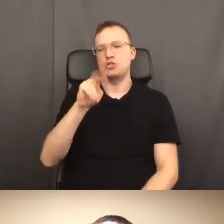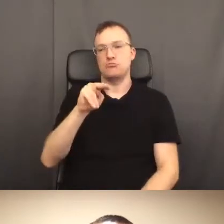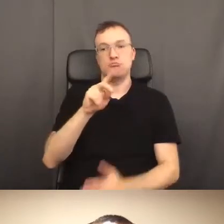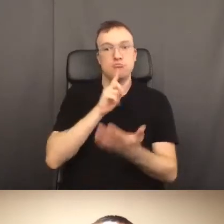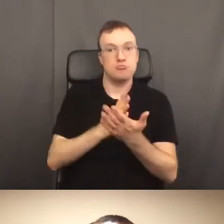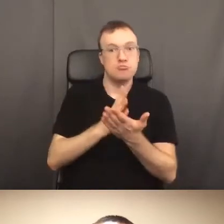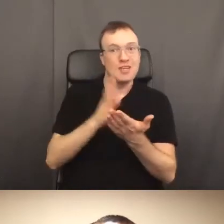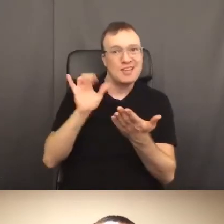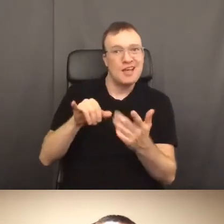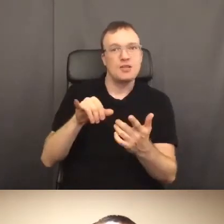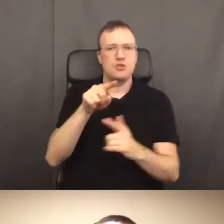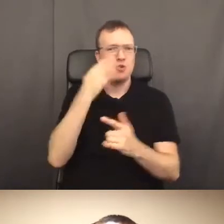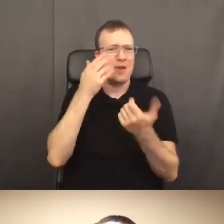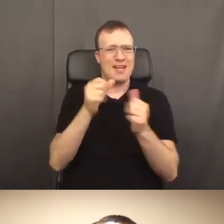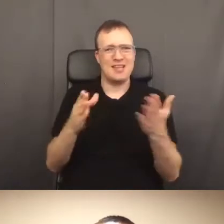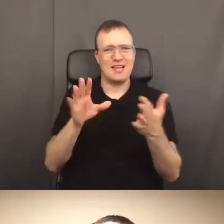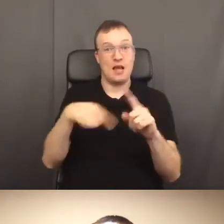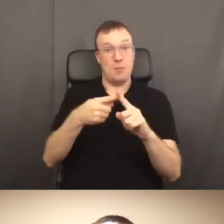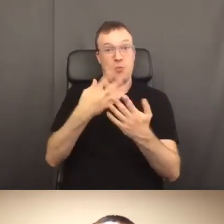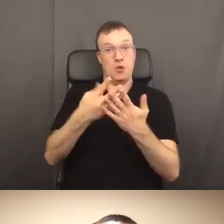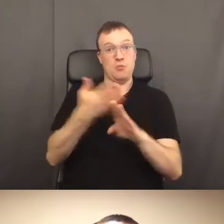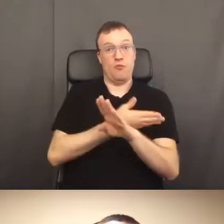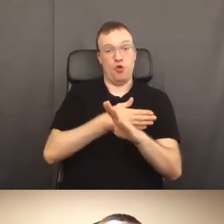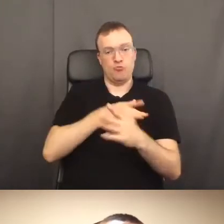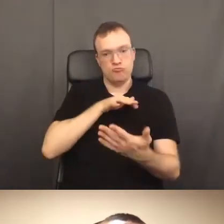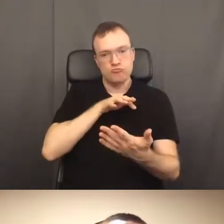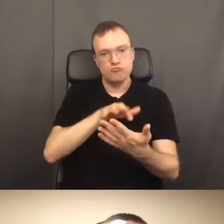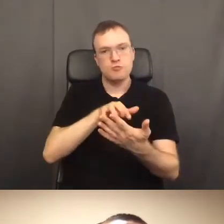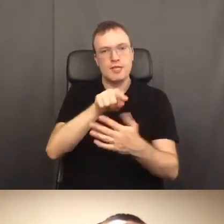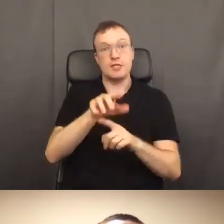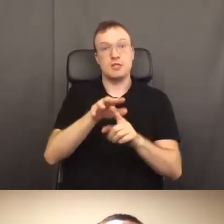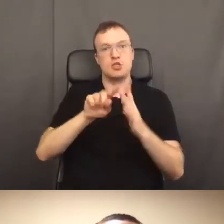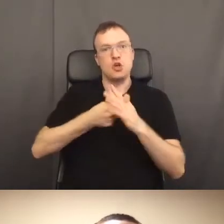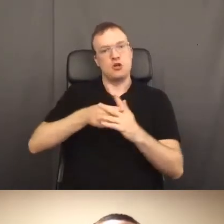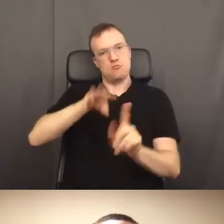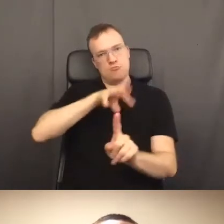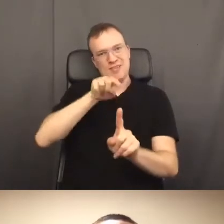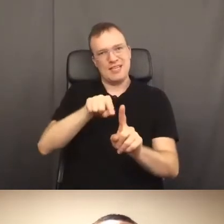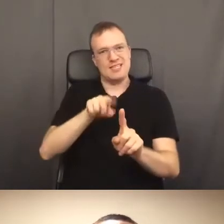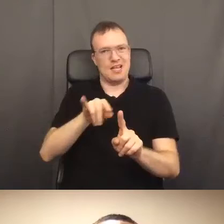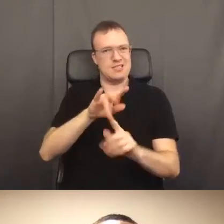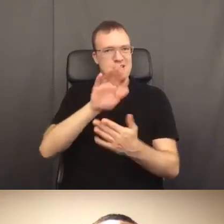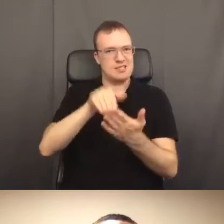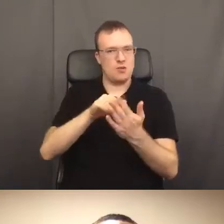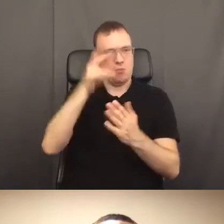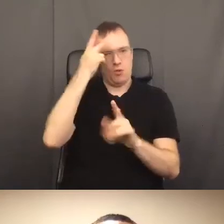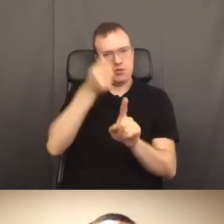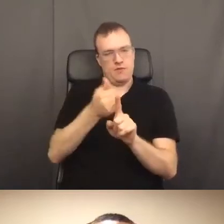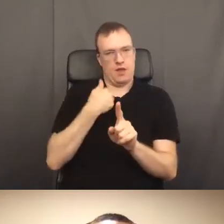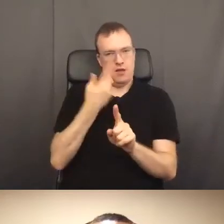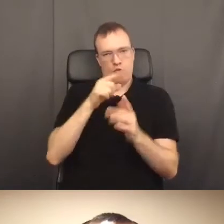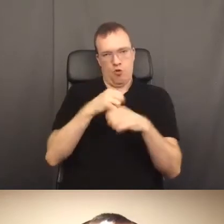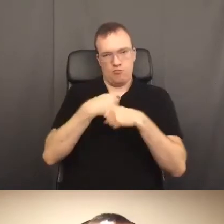prisons before working on this film? And was that kind of a central politic that you also had going into making the